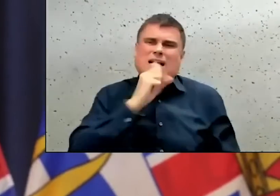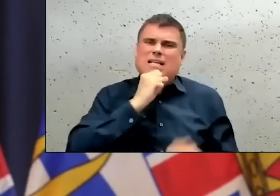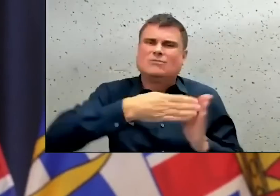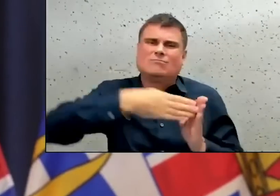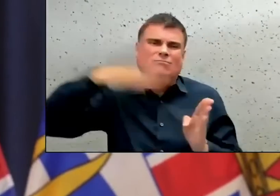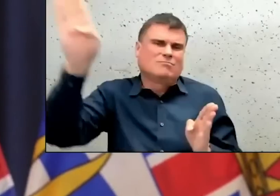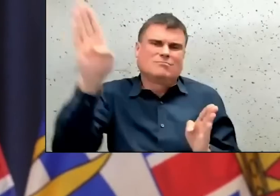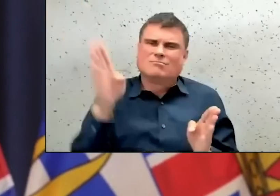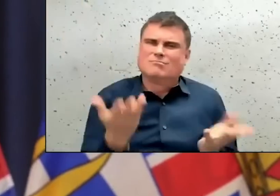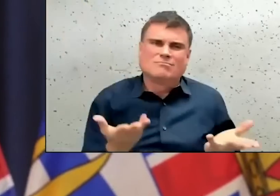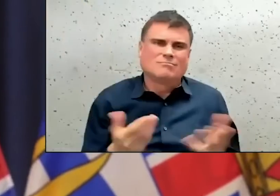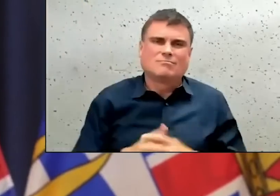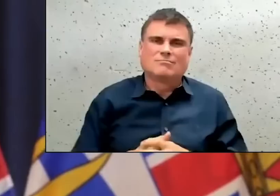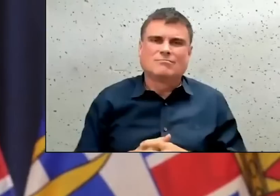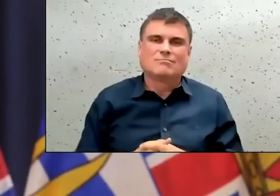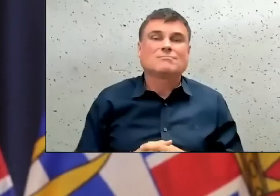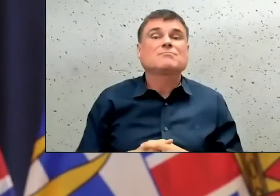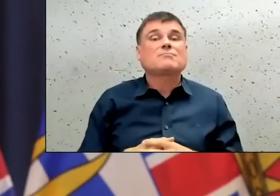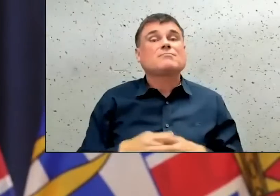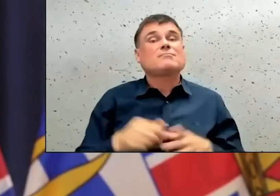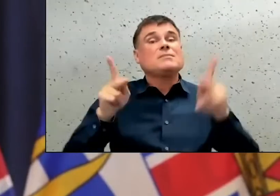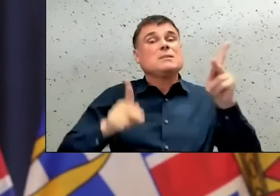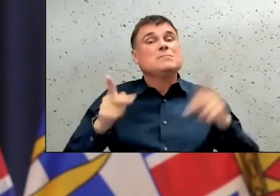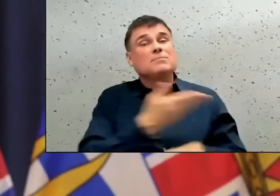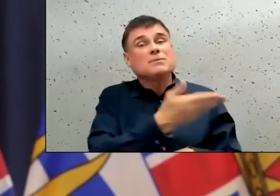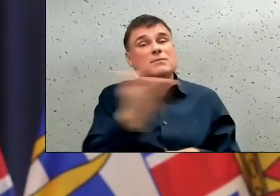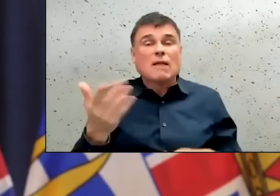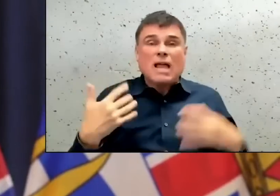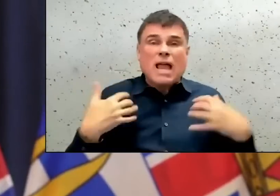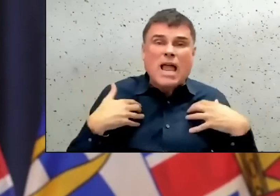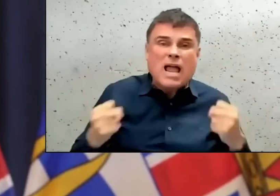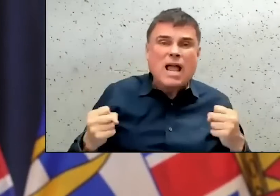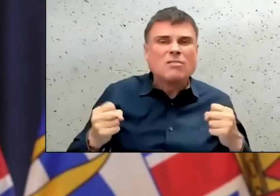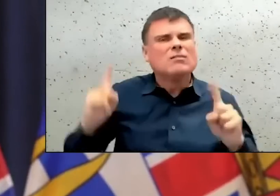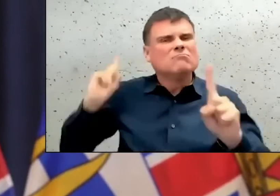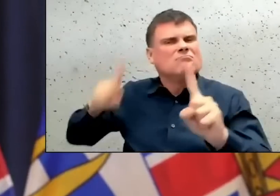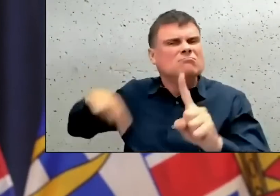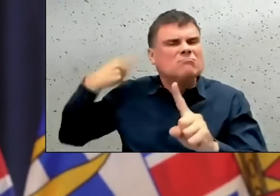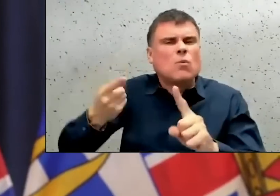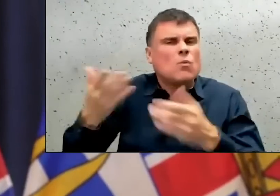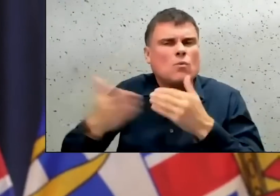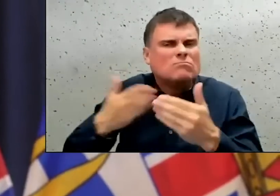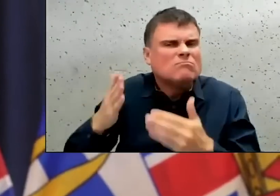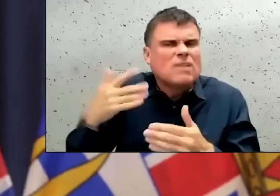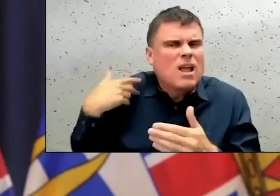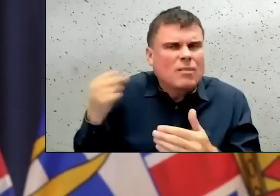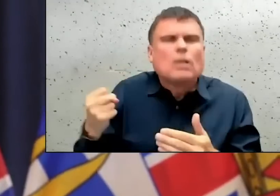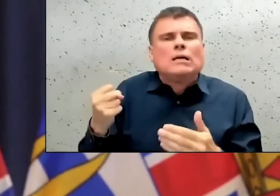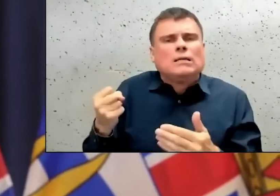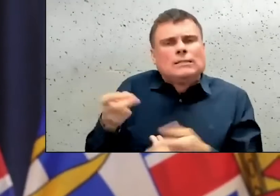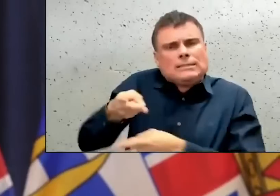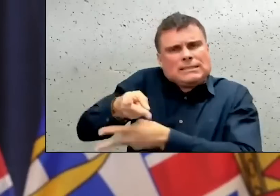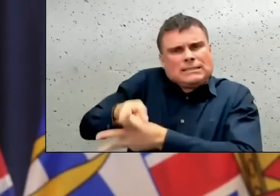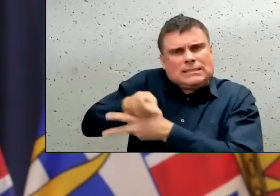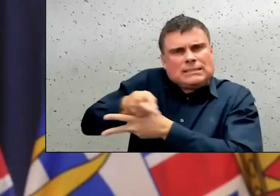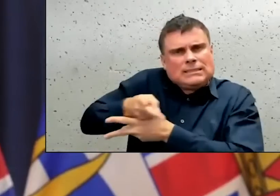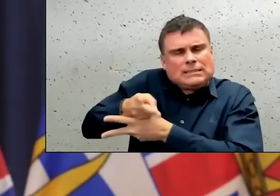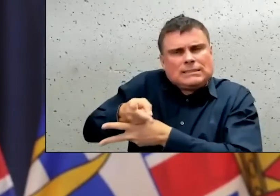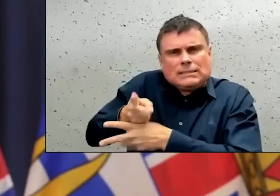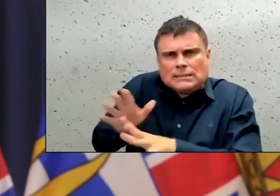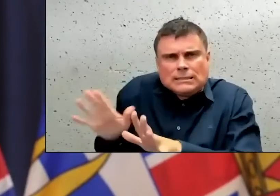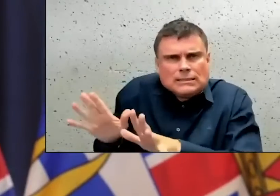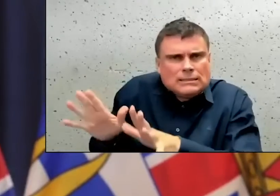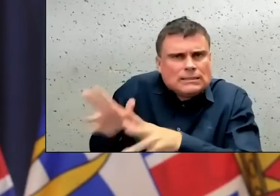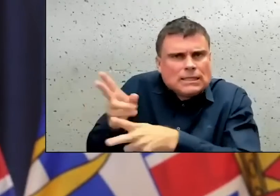have underlying health conditions or who work with and care for people who have compromised immune systems or underlying